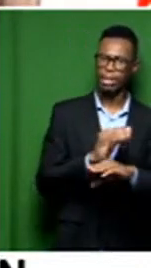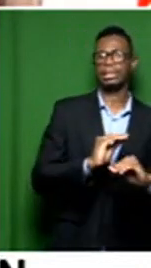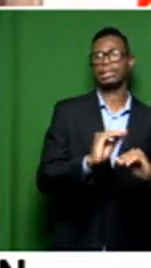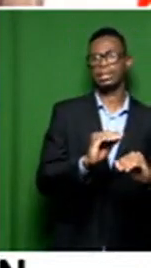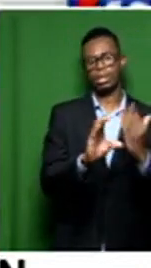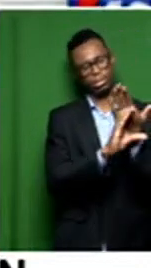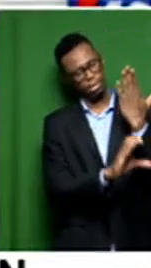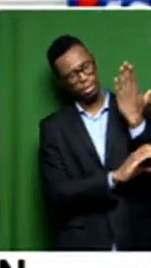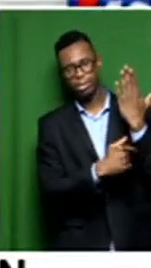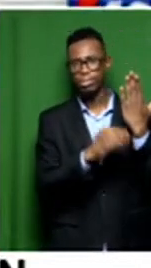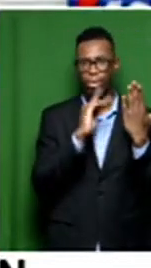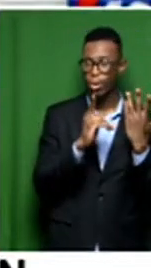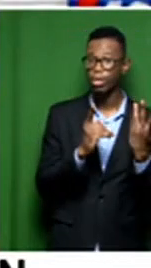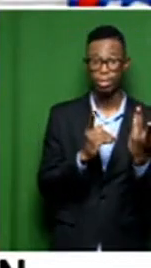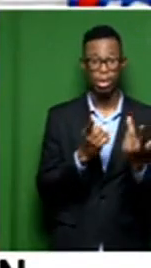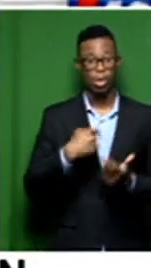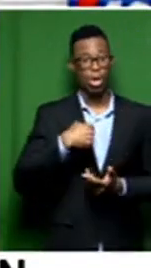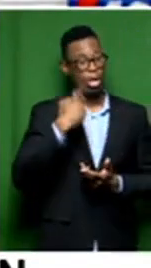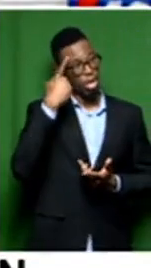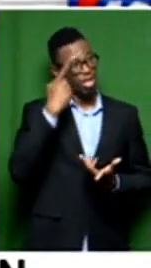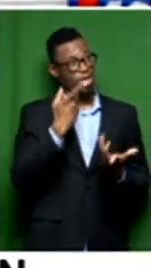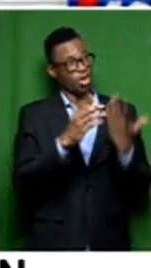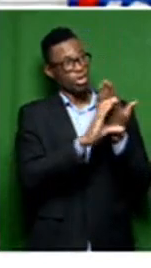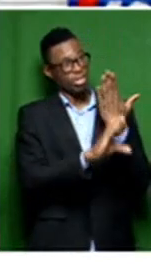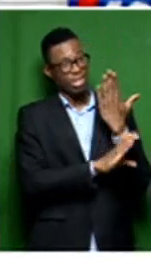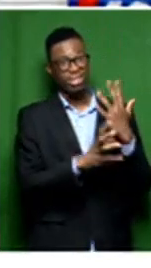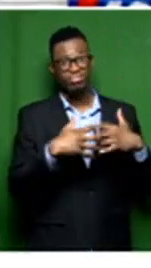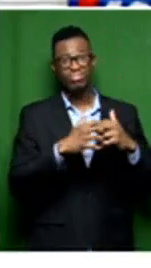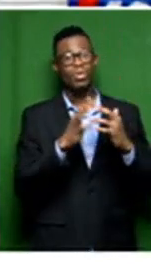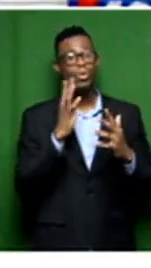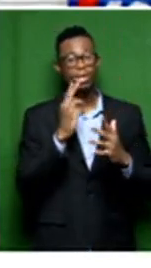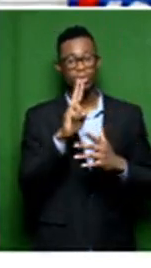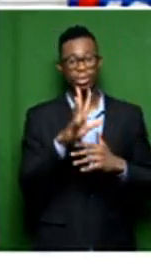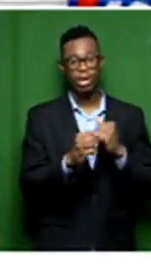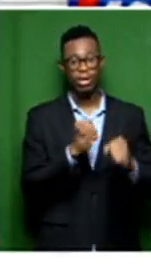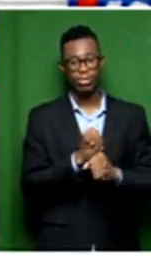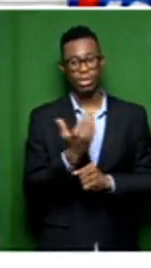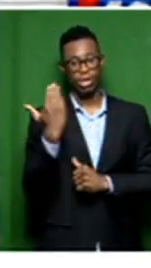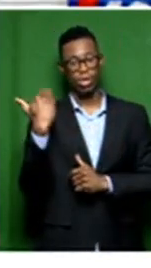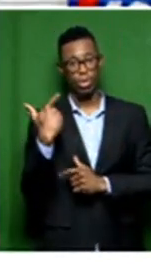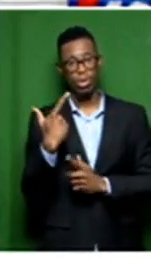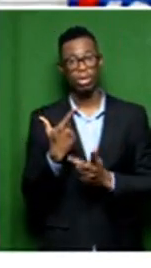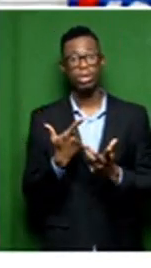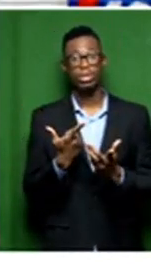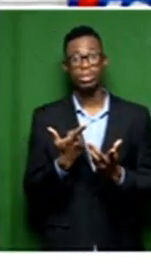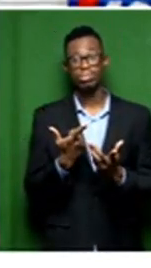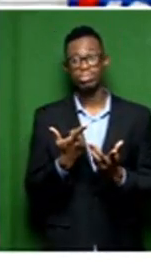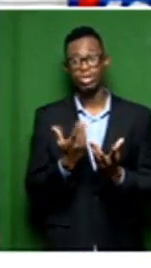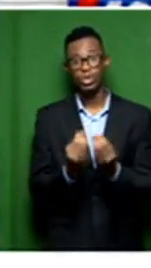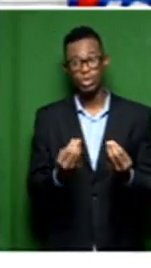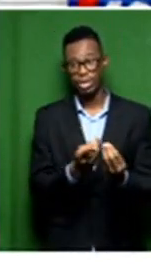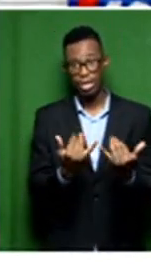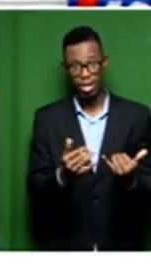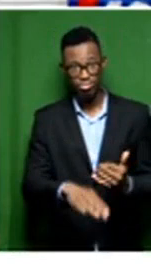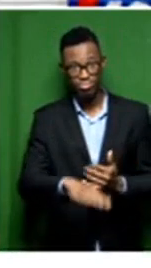the Constitution came into law 25 years ago, and children of today weren't alive to remember the